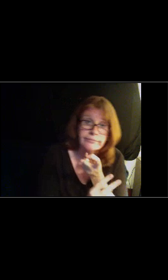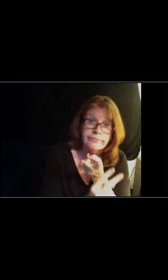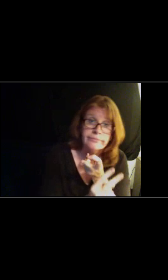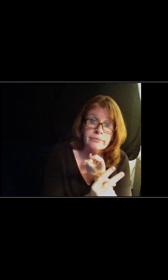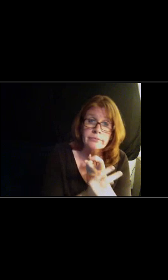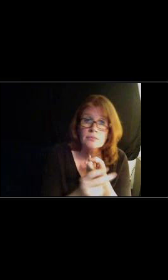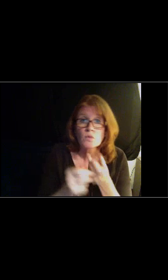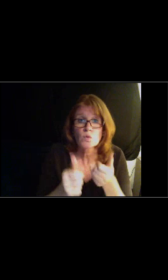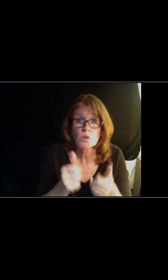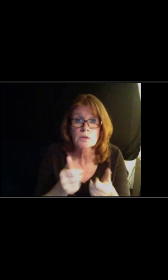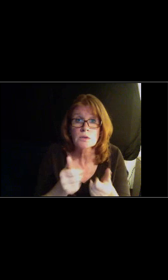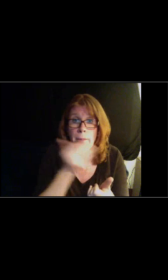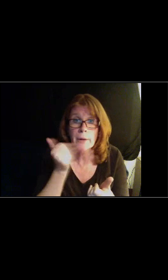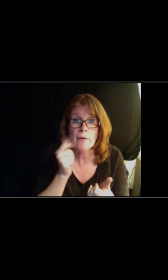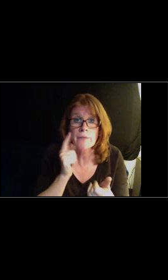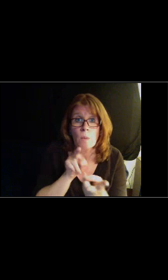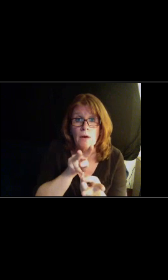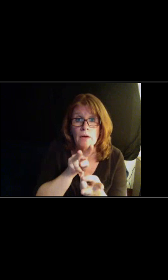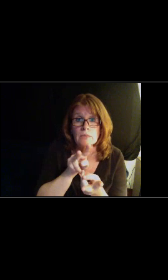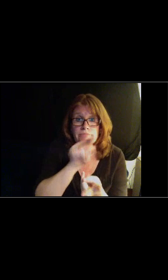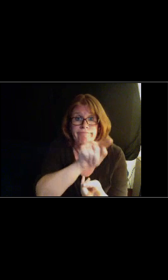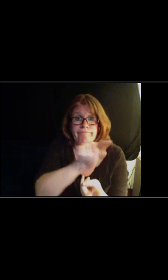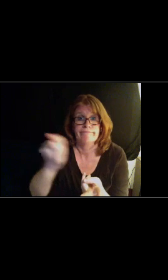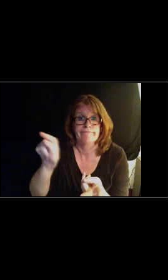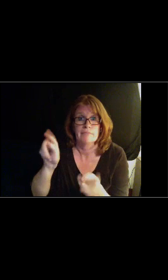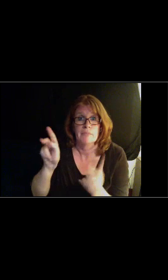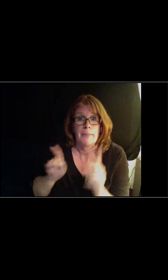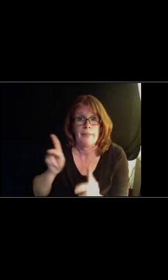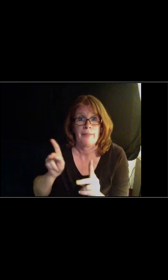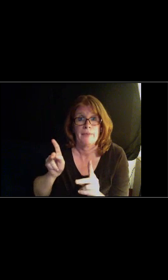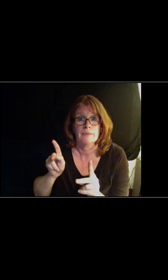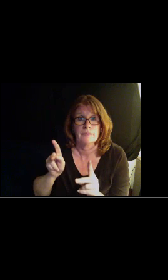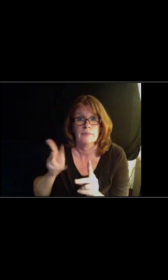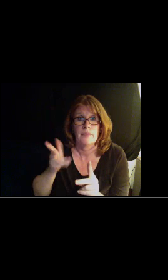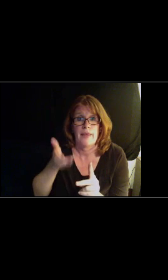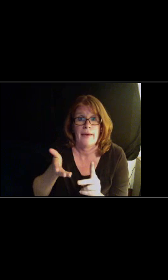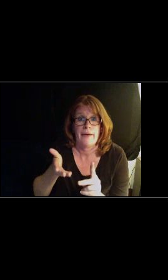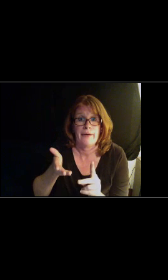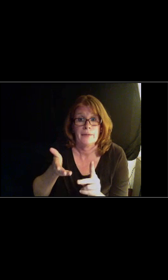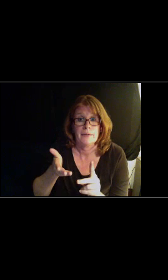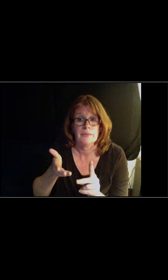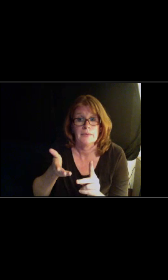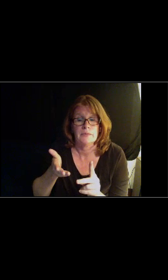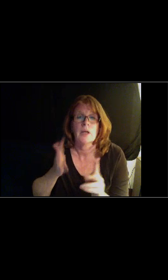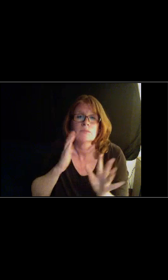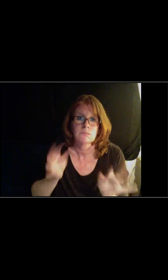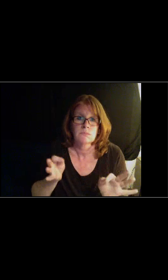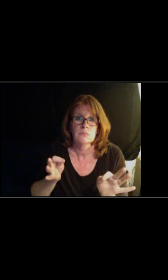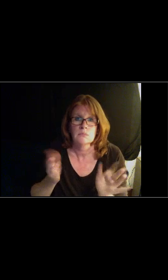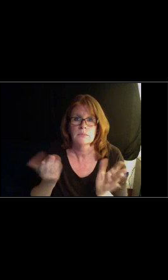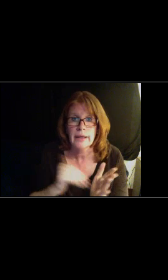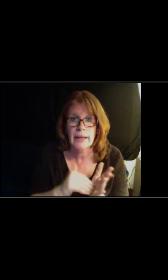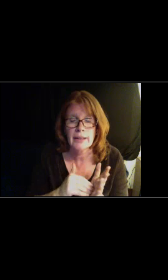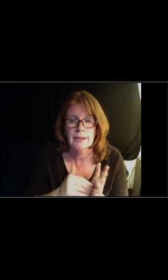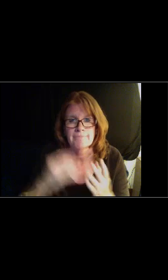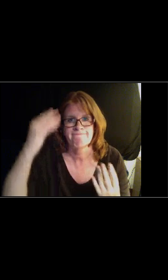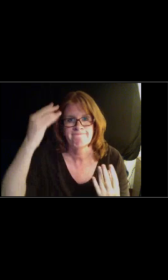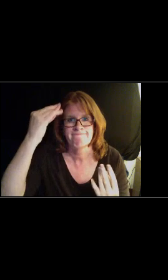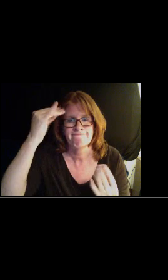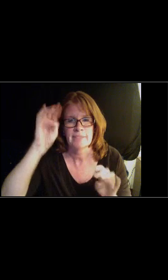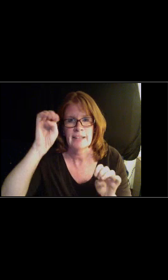We also have multitudes of options in predicting what are the consequences and which of the consequences that we're facing may be better for